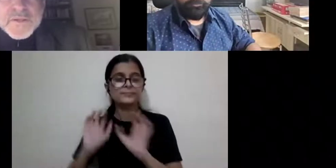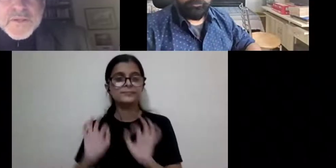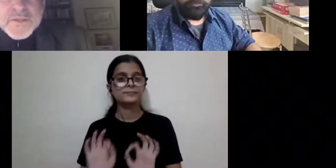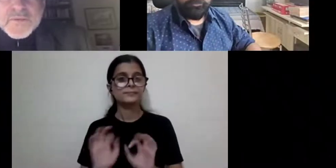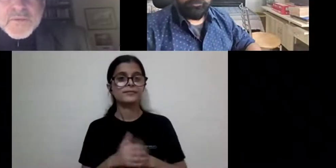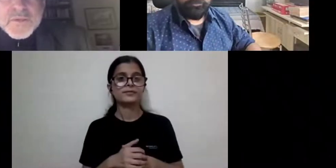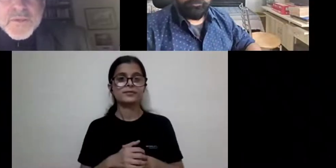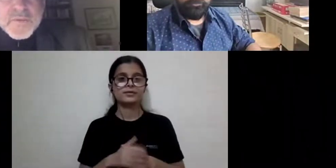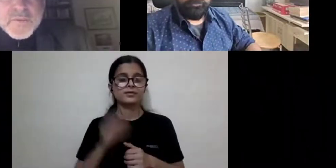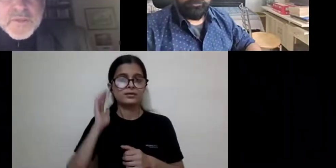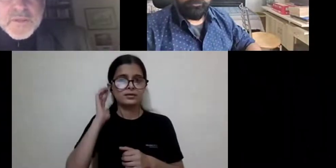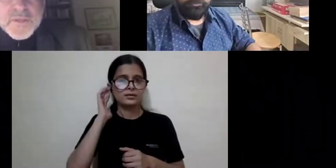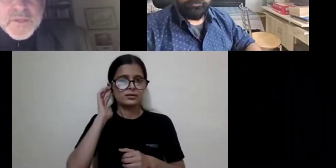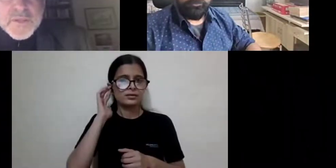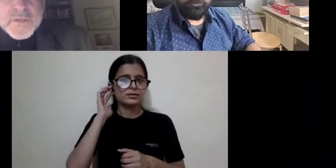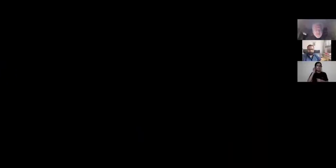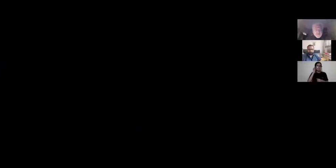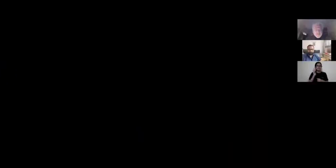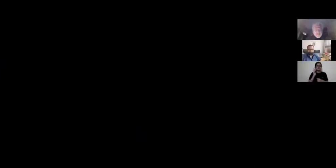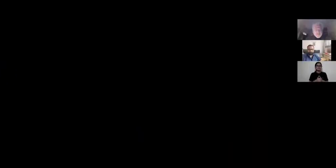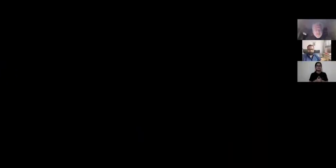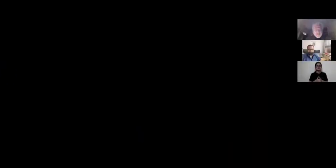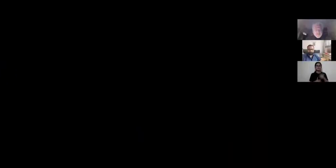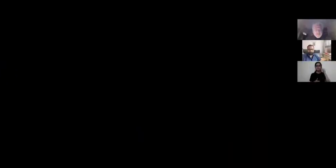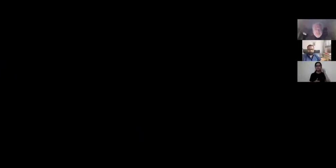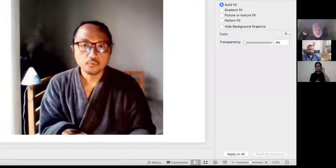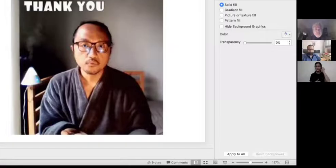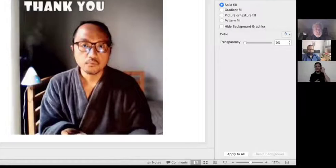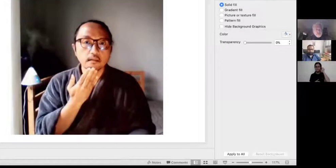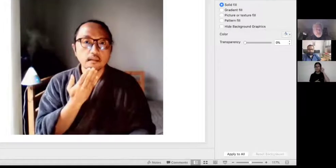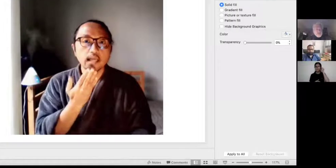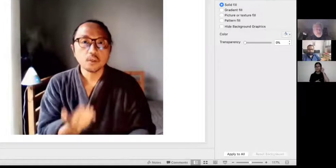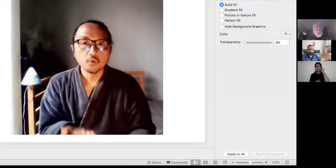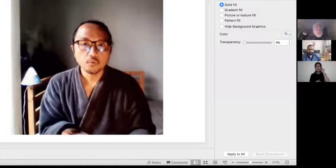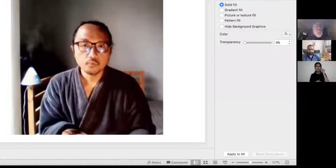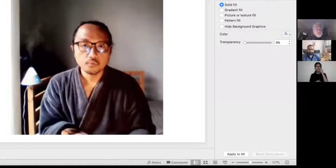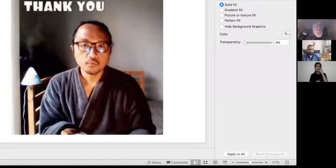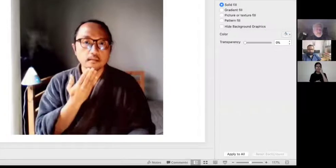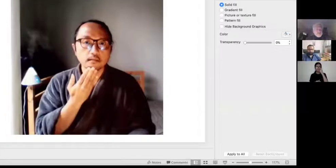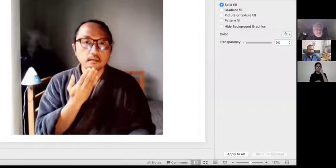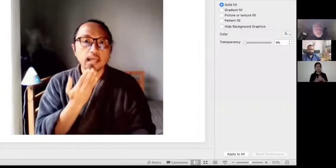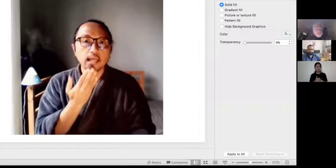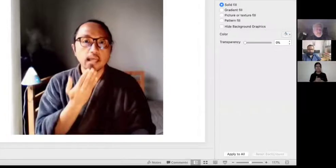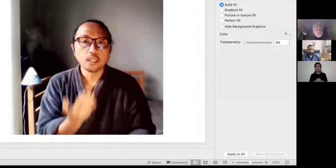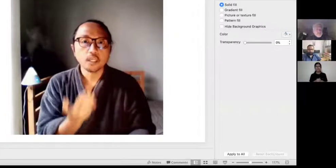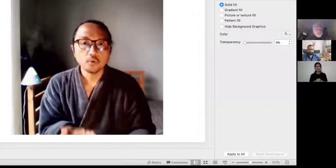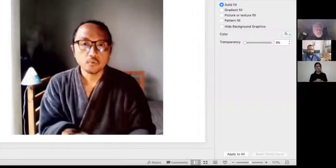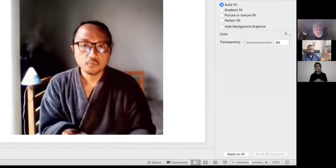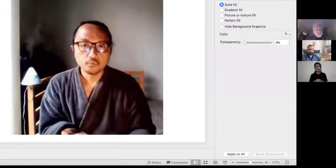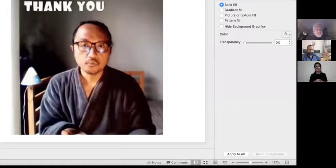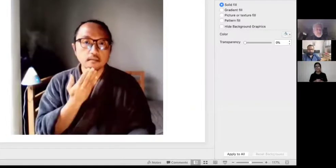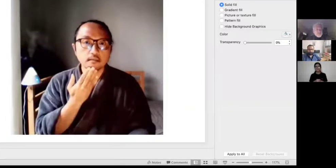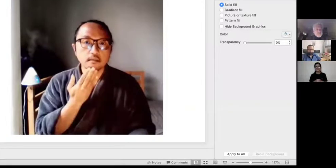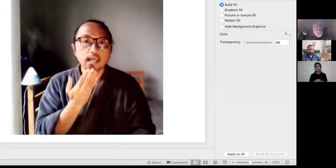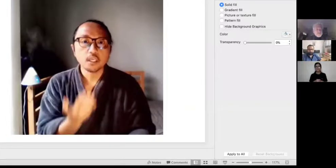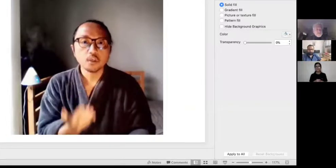That's actually the wrong PowerPoint. This is going all right. Well, then, now you have to see my ending.